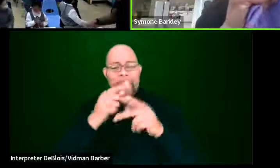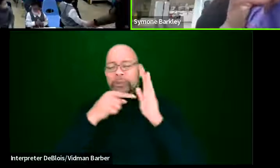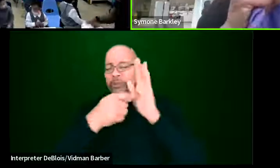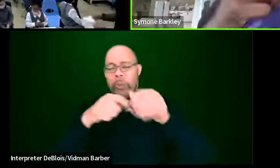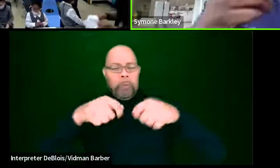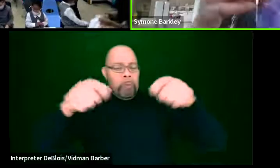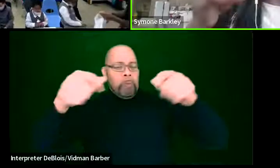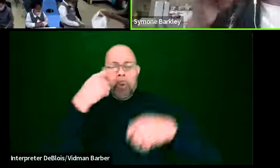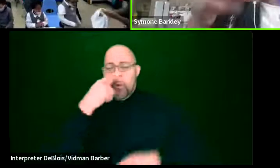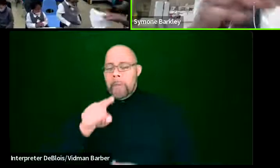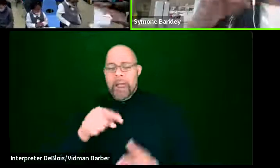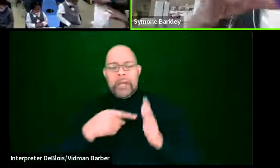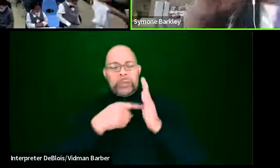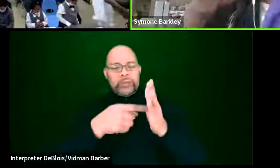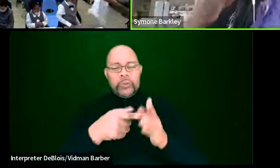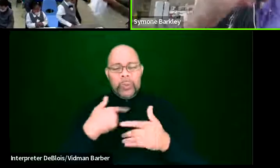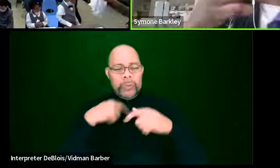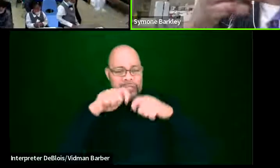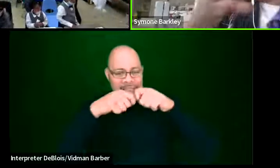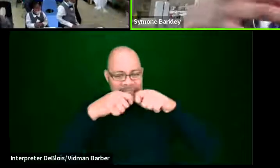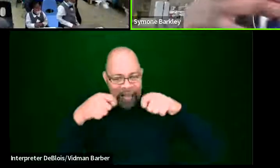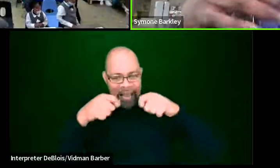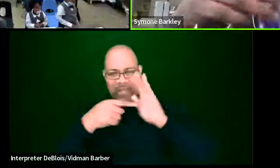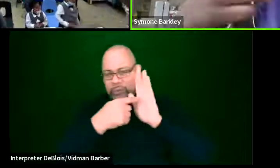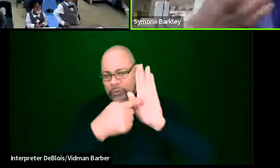air while I do it.